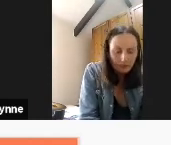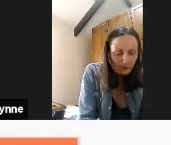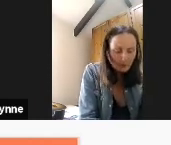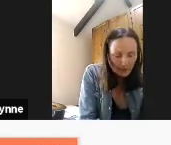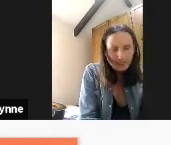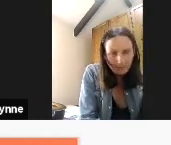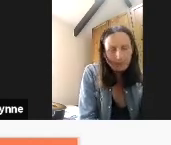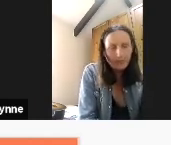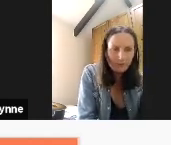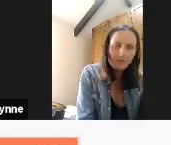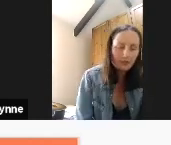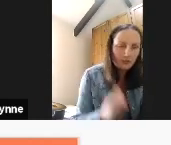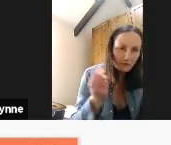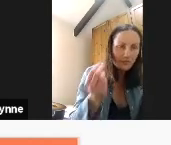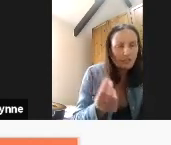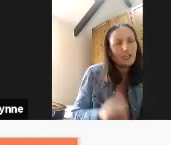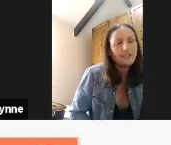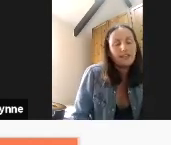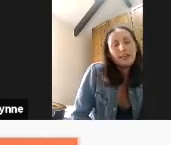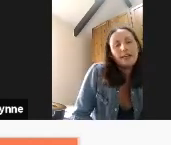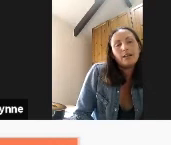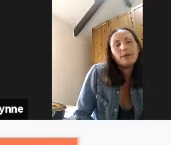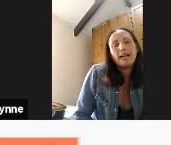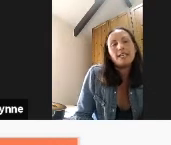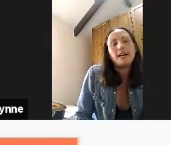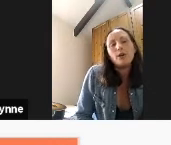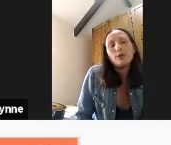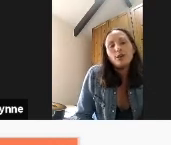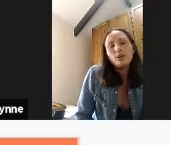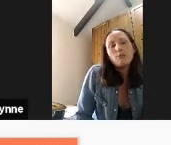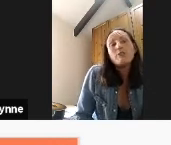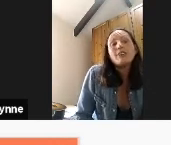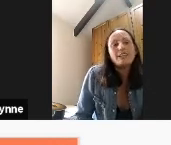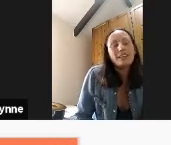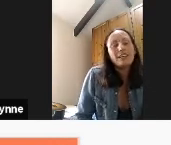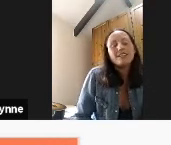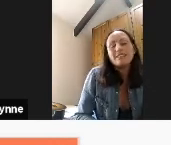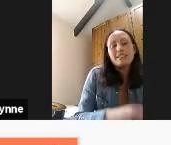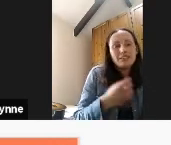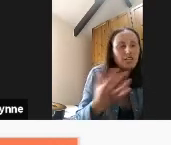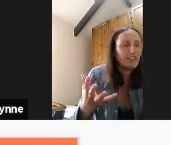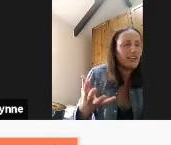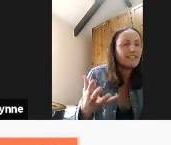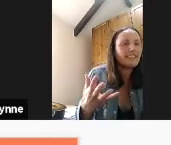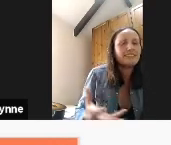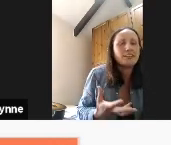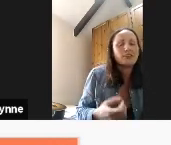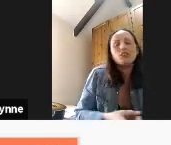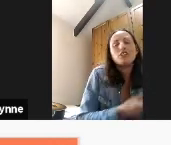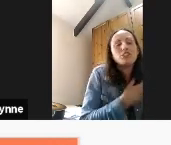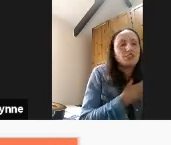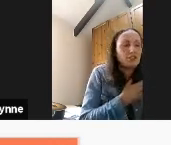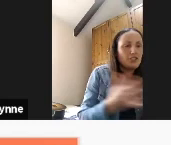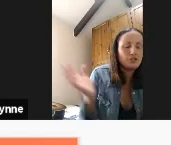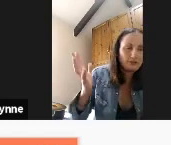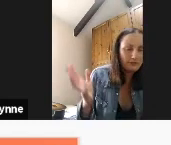okay, software. Yeah, we wanna make software that shares. And now we really realize that sharing ideas, skills, and